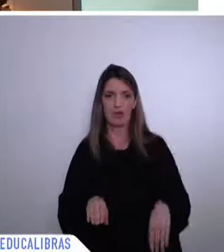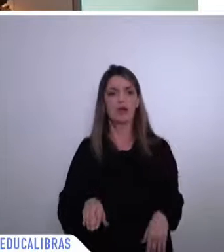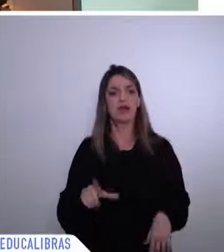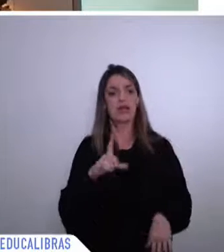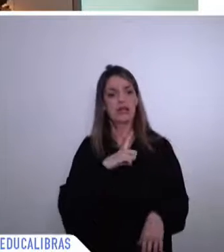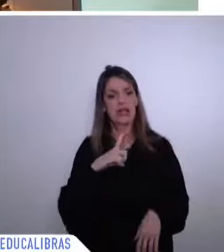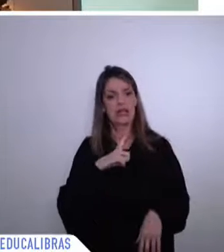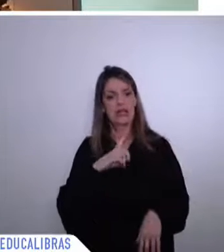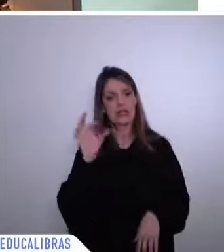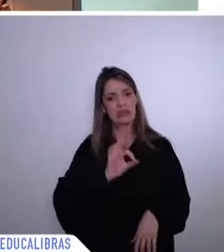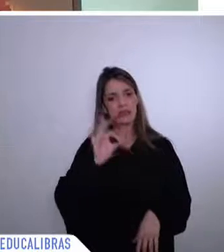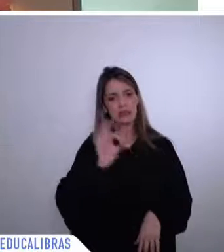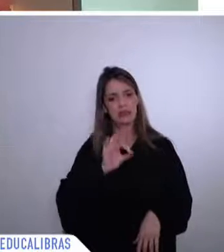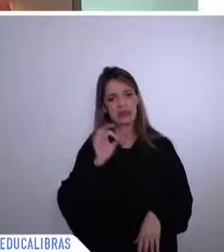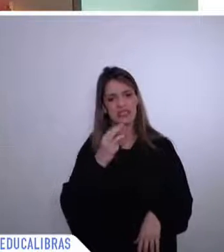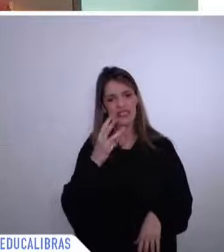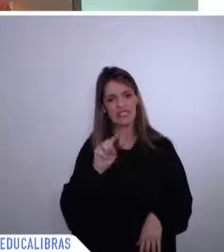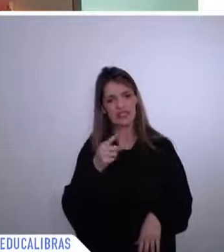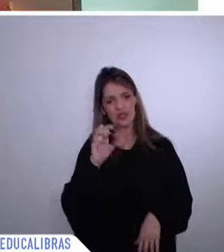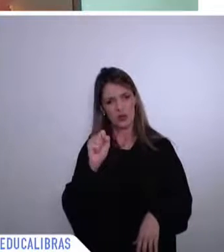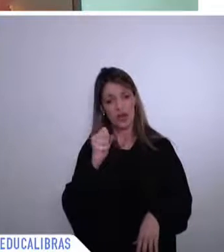lower.